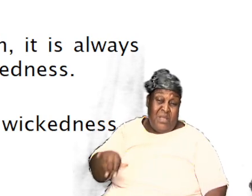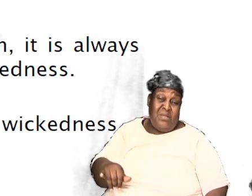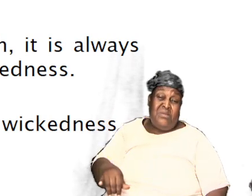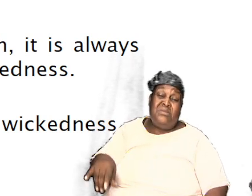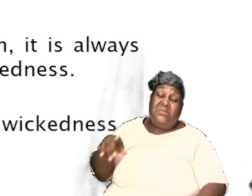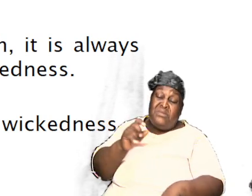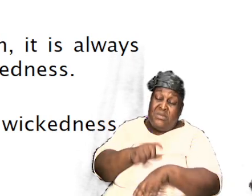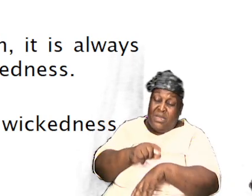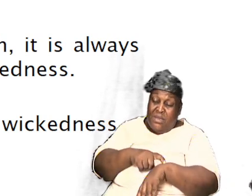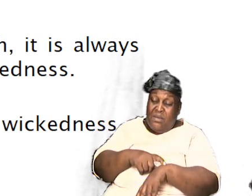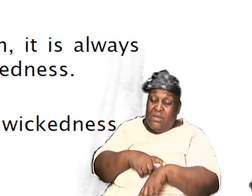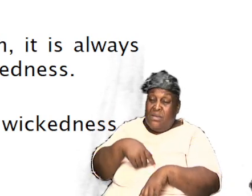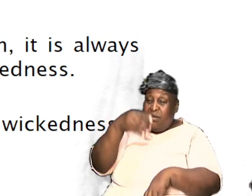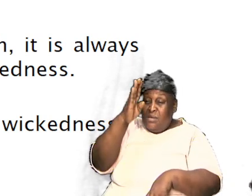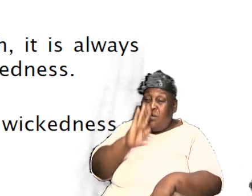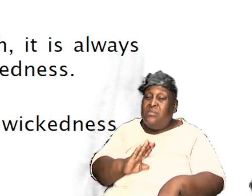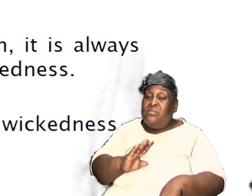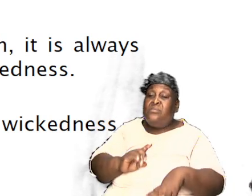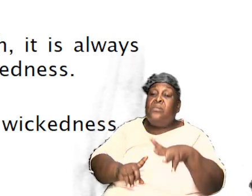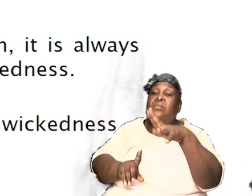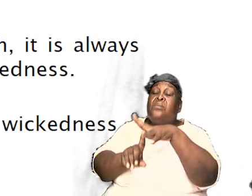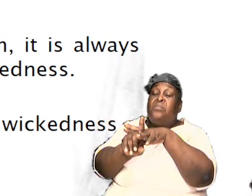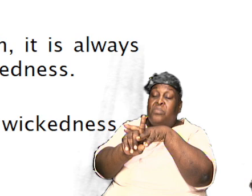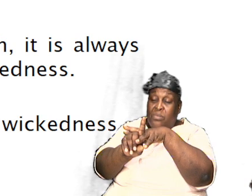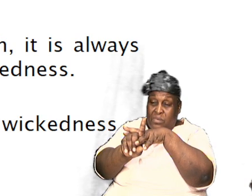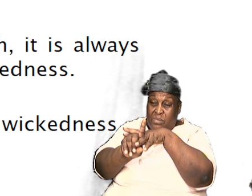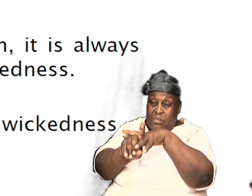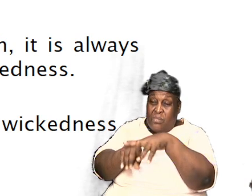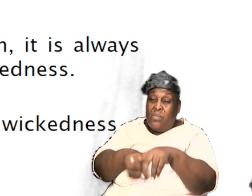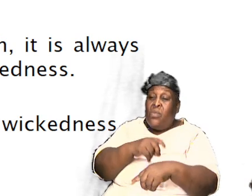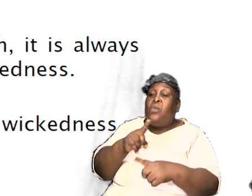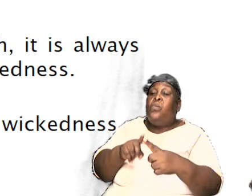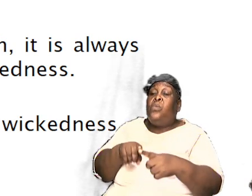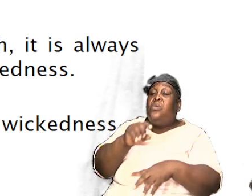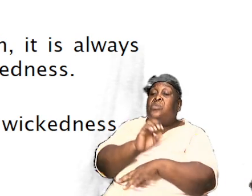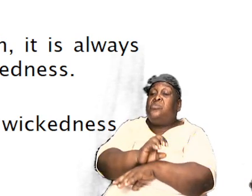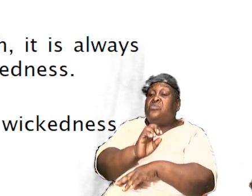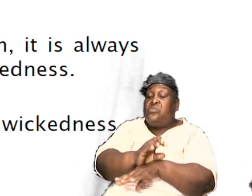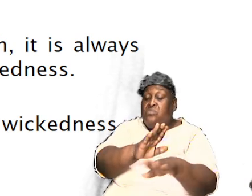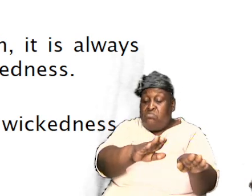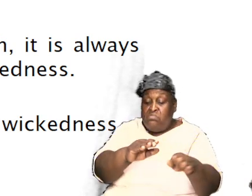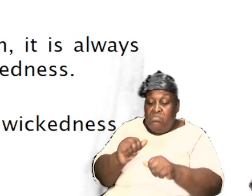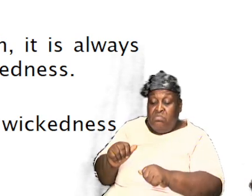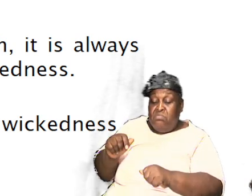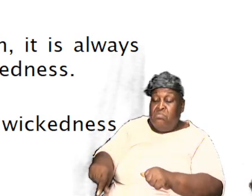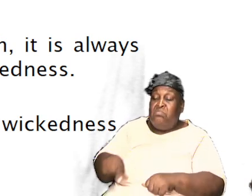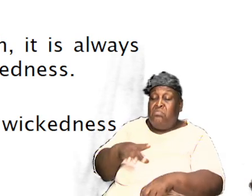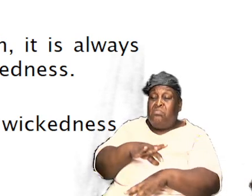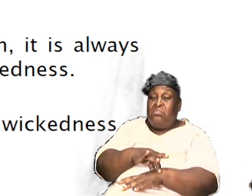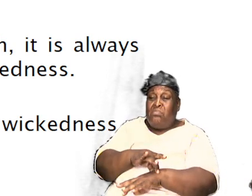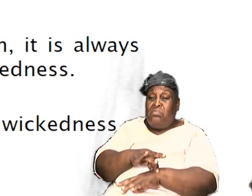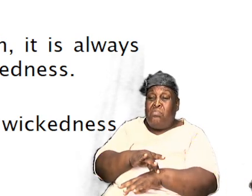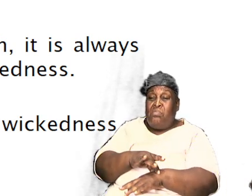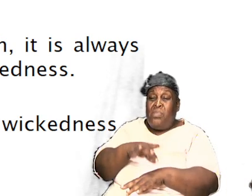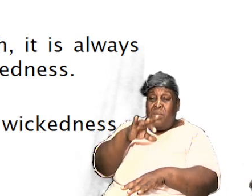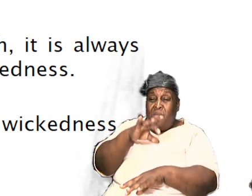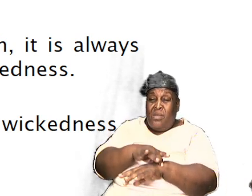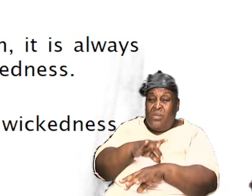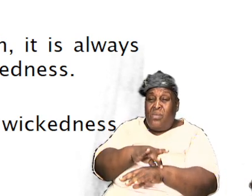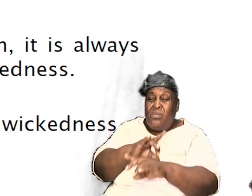That is the time God is going to act. When the church leaves this earth, and the head